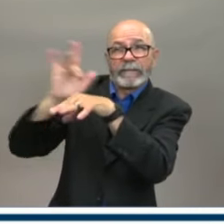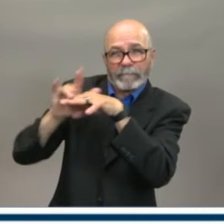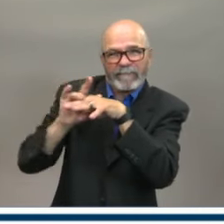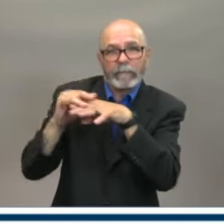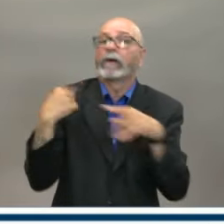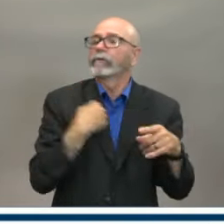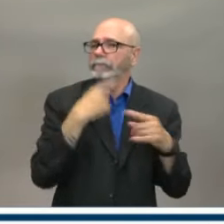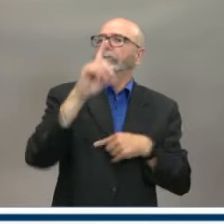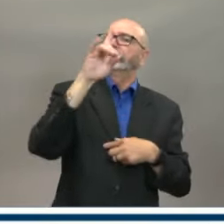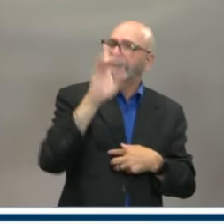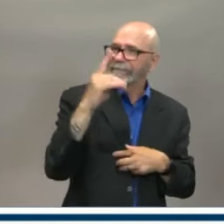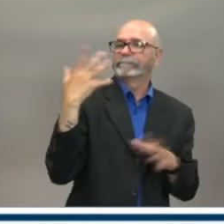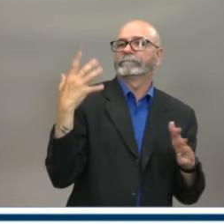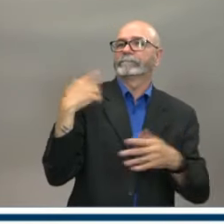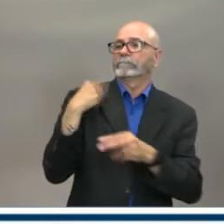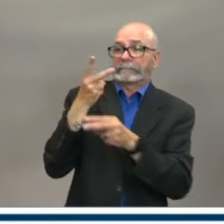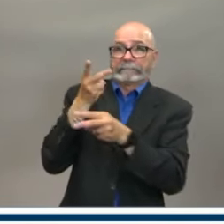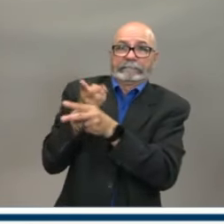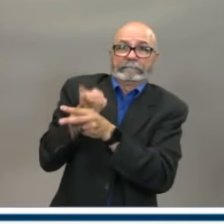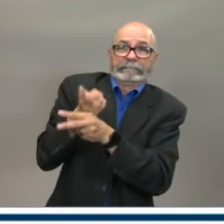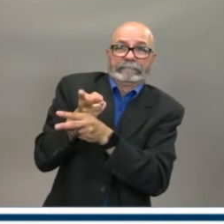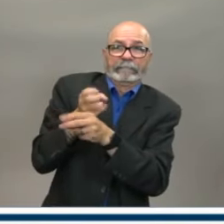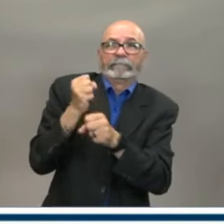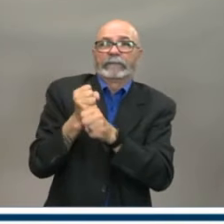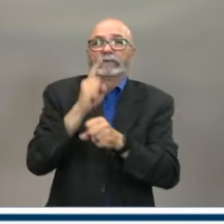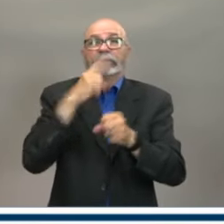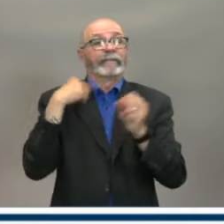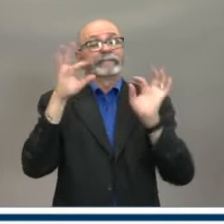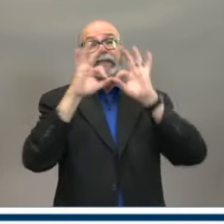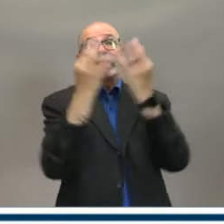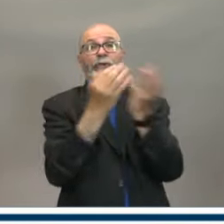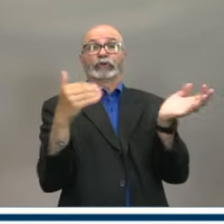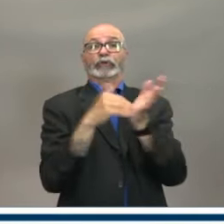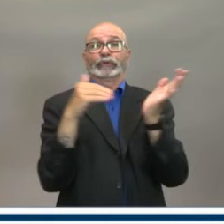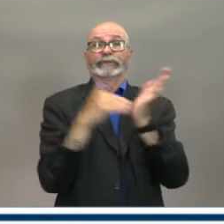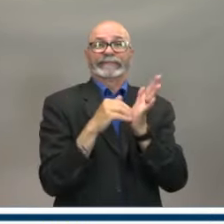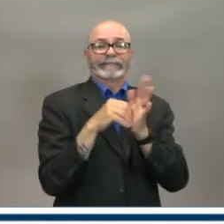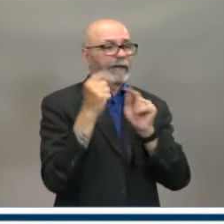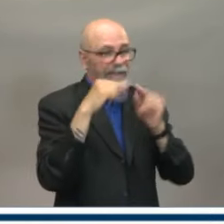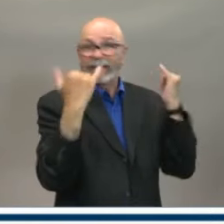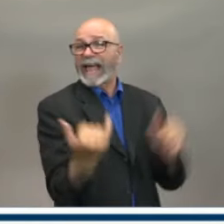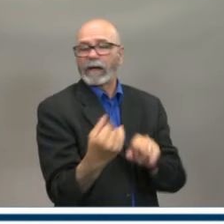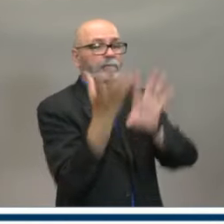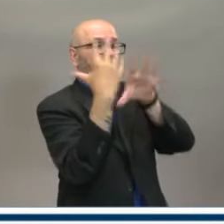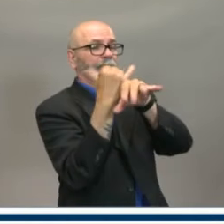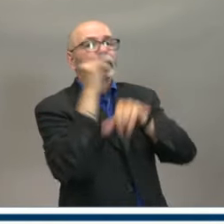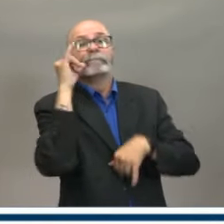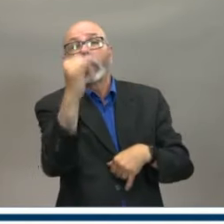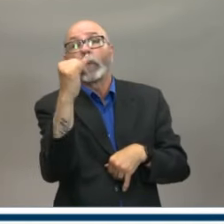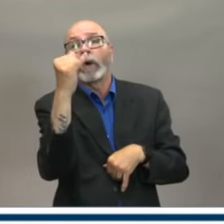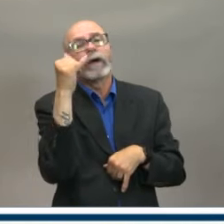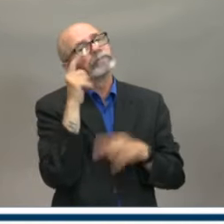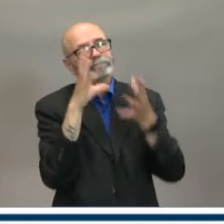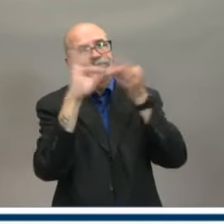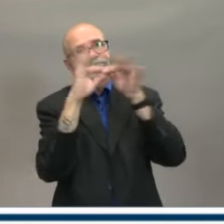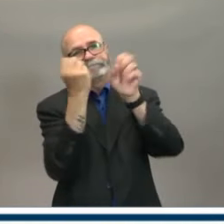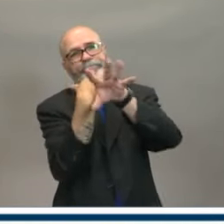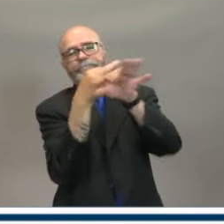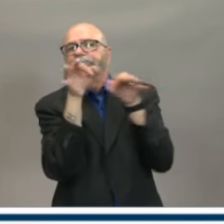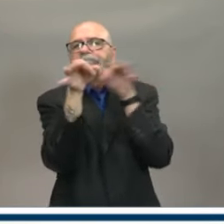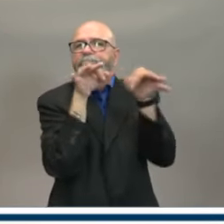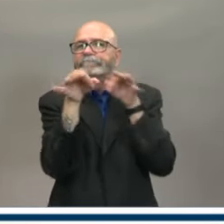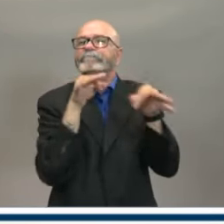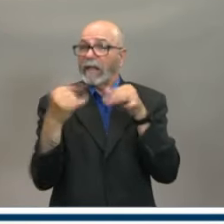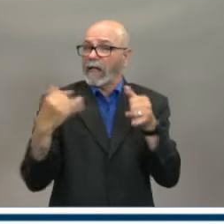in primary care to virtual care. We didn't stop that. We're looking to continue that. This one of the gains that we've made through